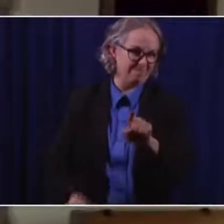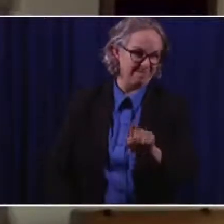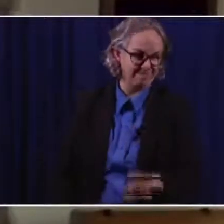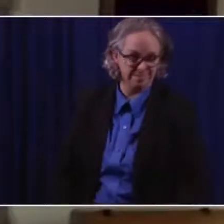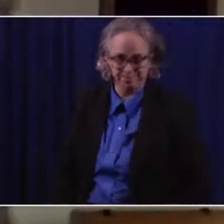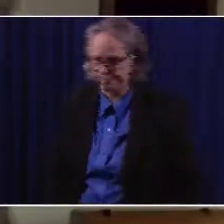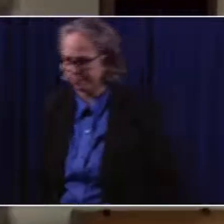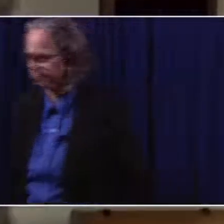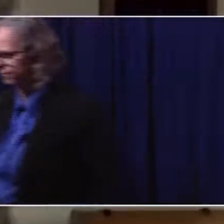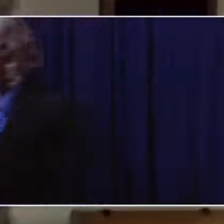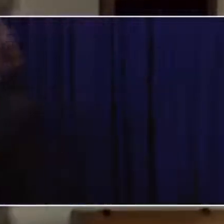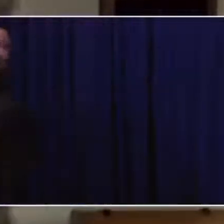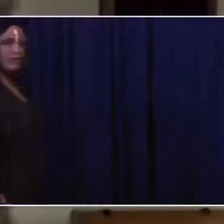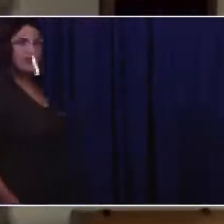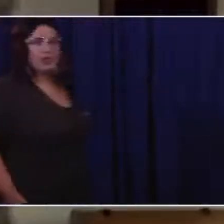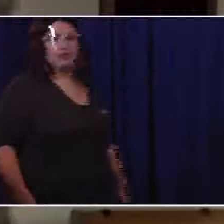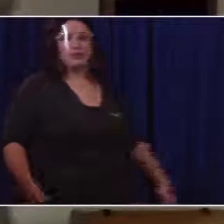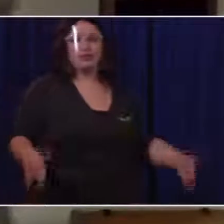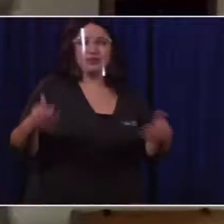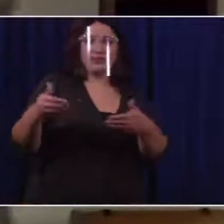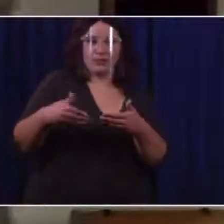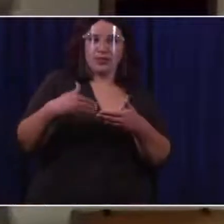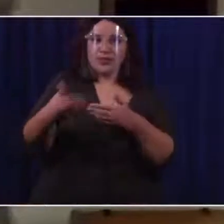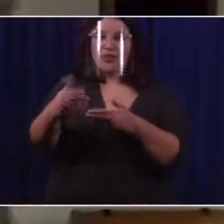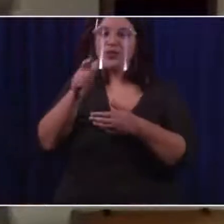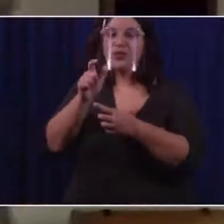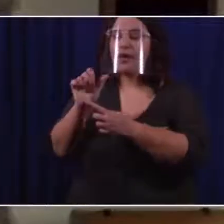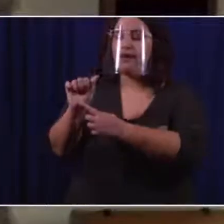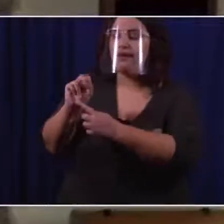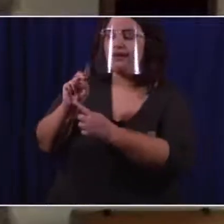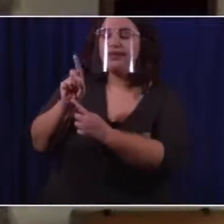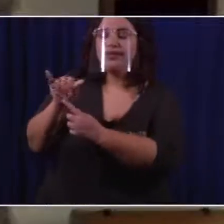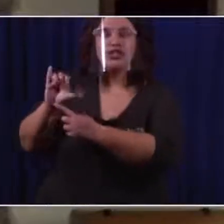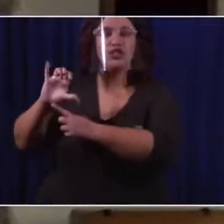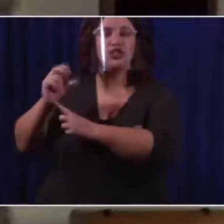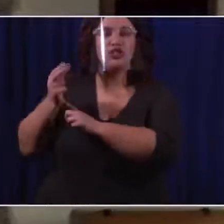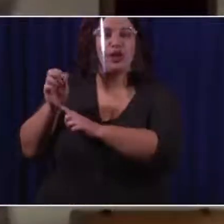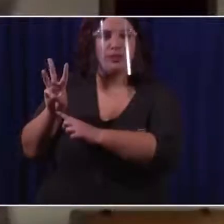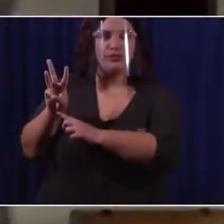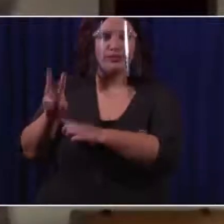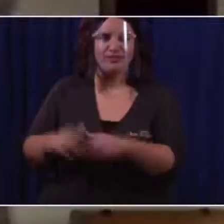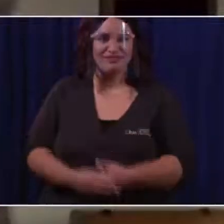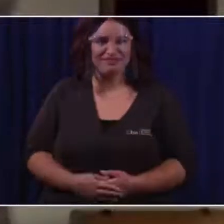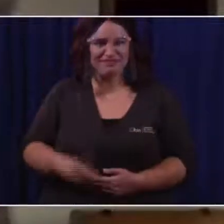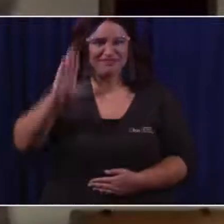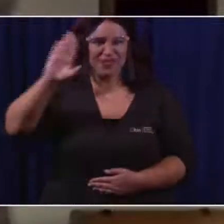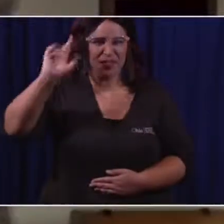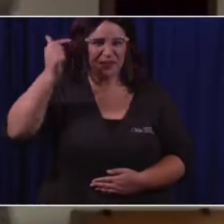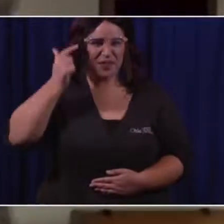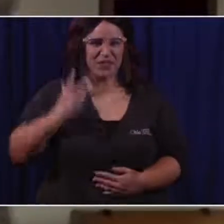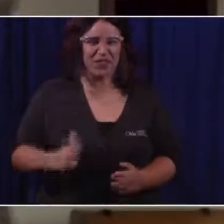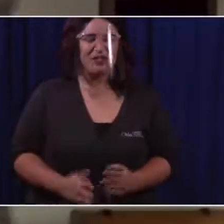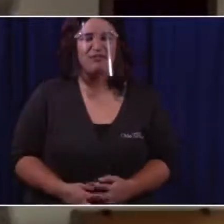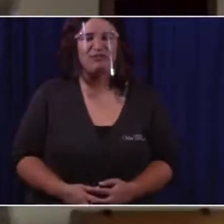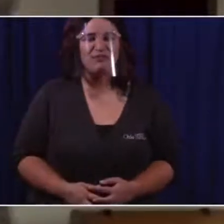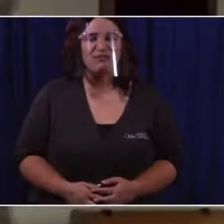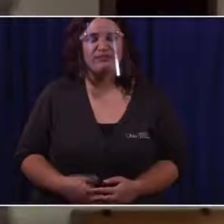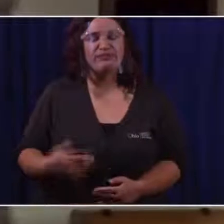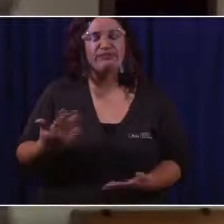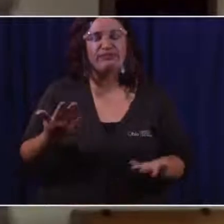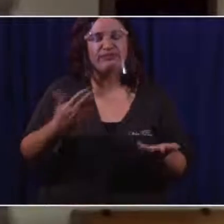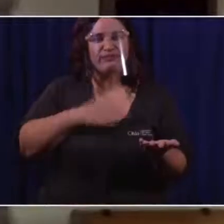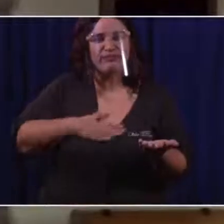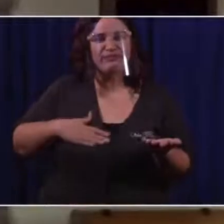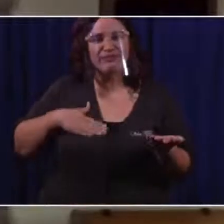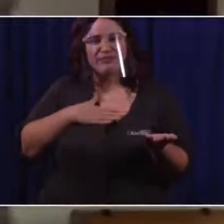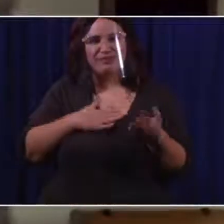Next question is from Andy Chow at Ohio Public Radio and Television. Andy. Hi, Governor. I'm wondering if you could talk a little bit